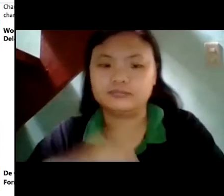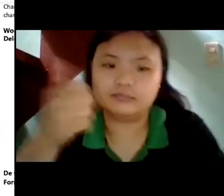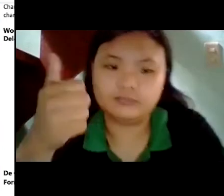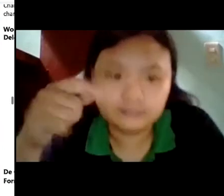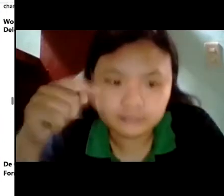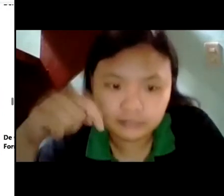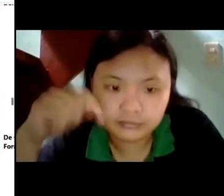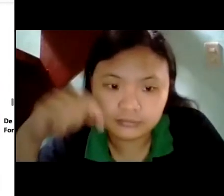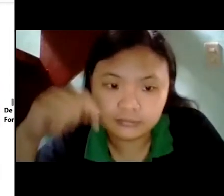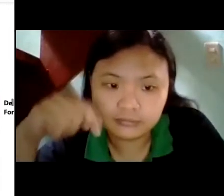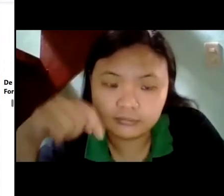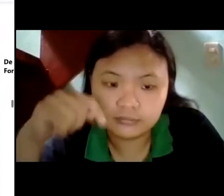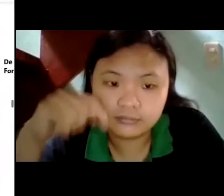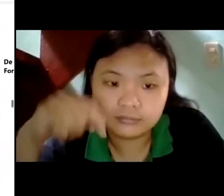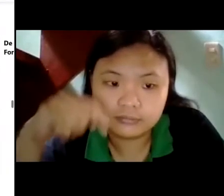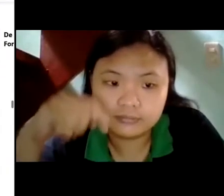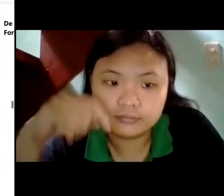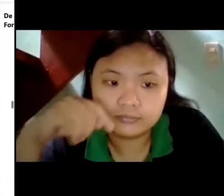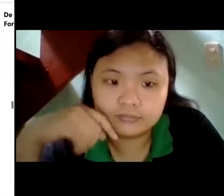Right.